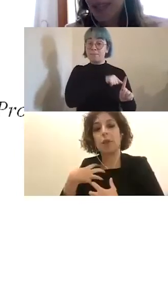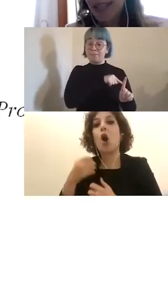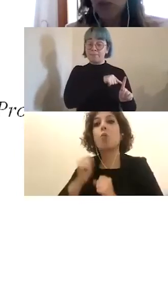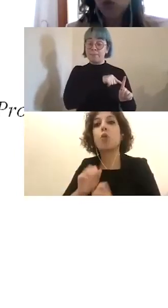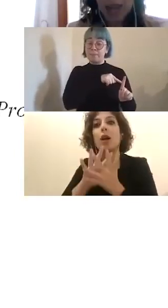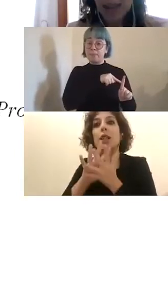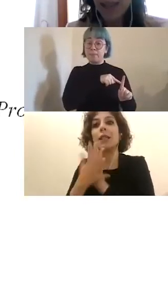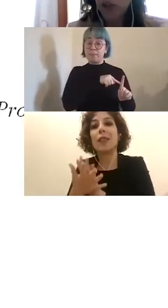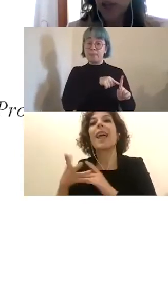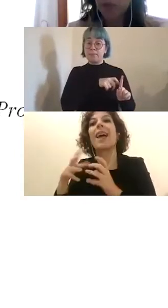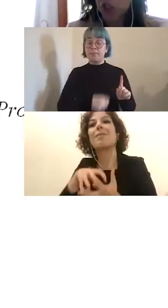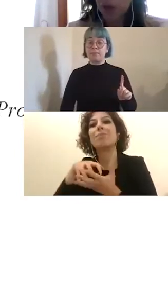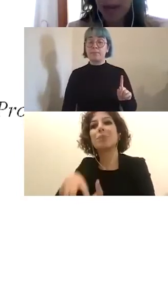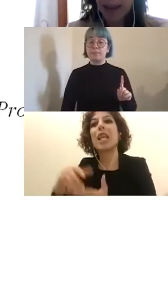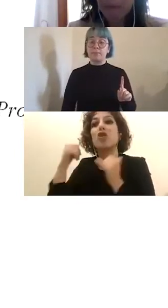has